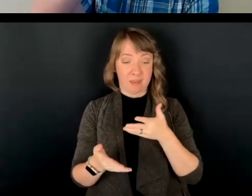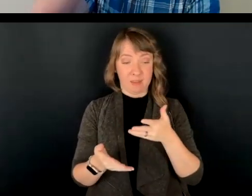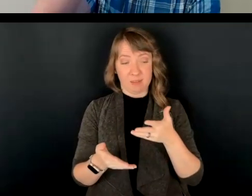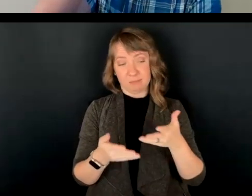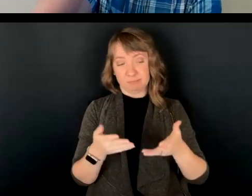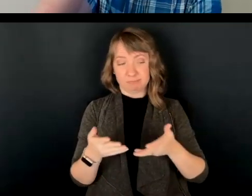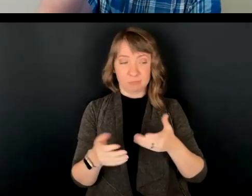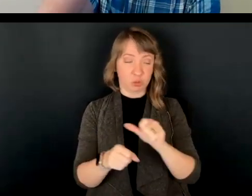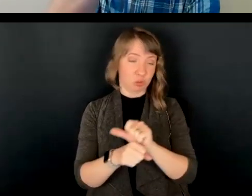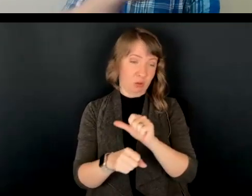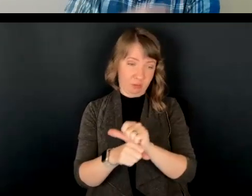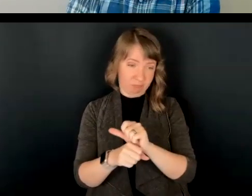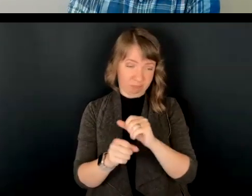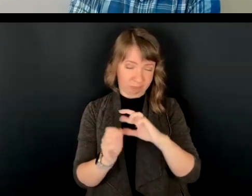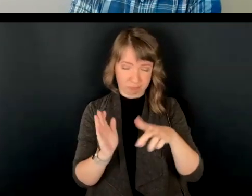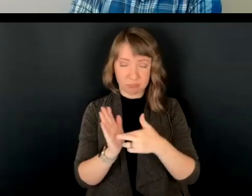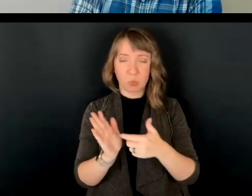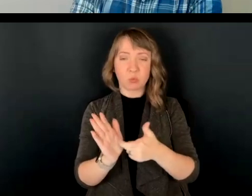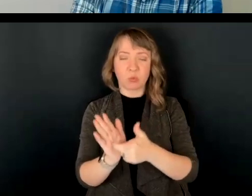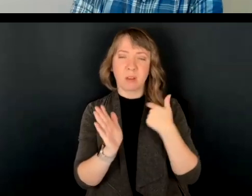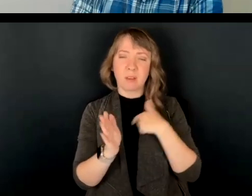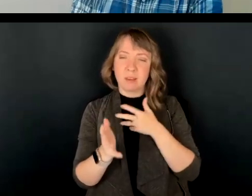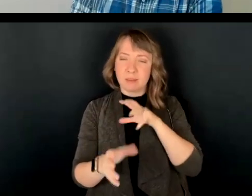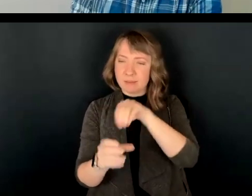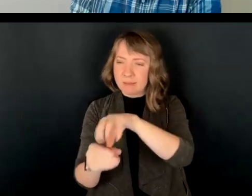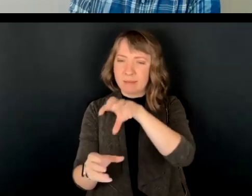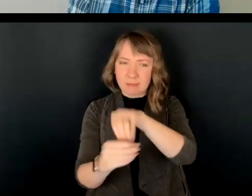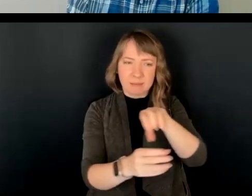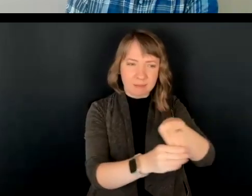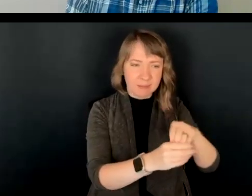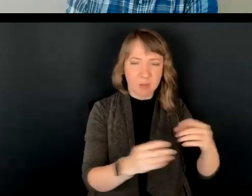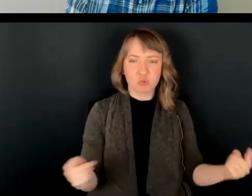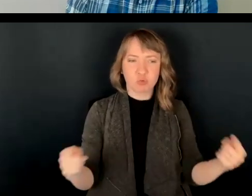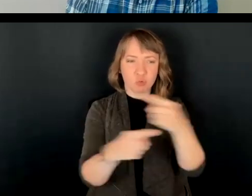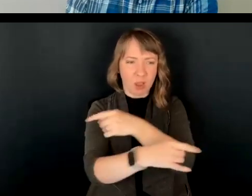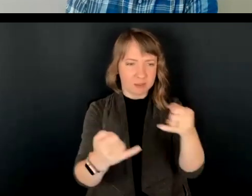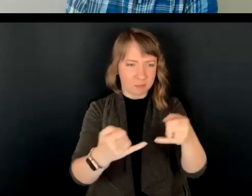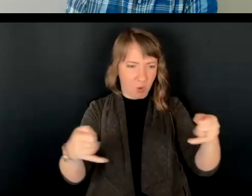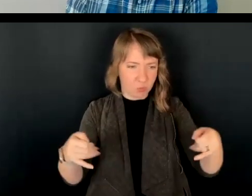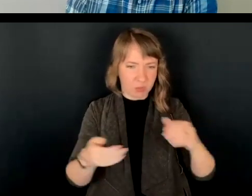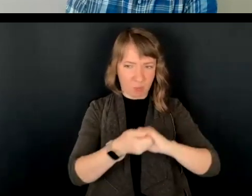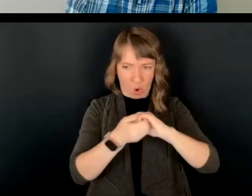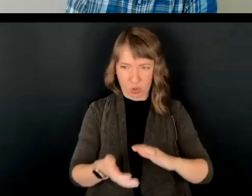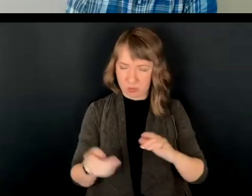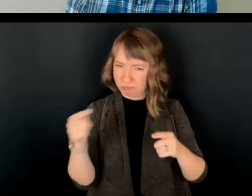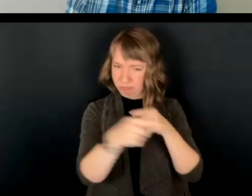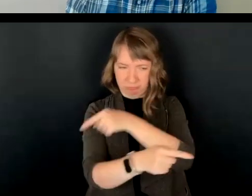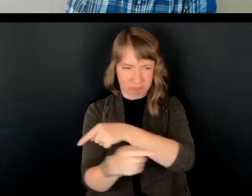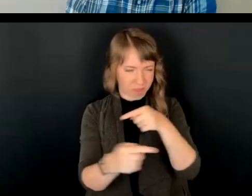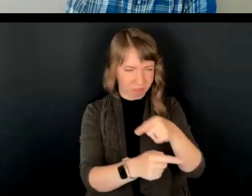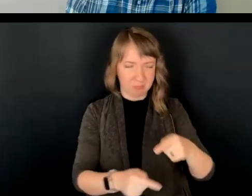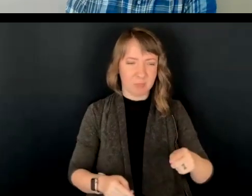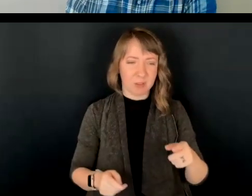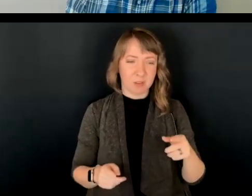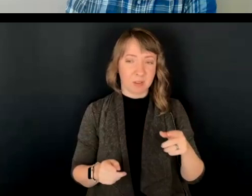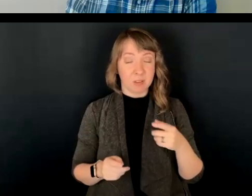my job requires me to interact with a lot of cross-boundary partners. For one thing, in our where I'm at, and I